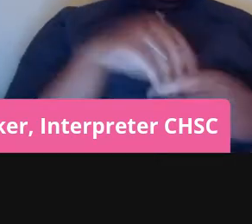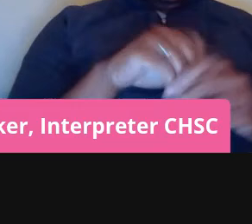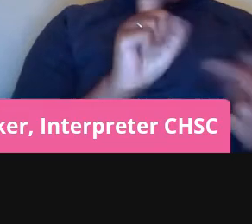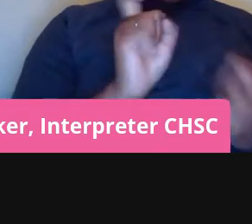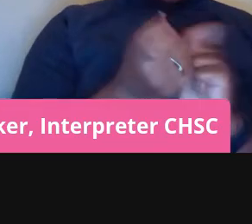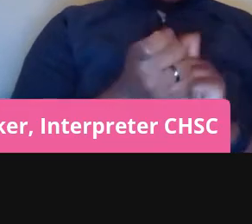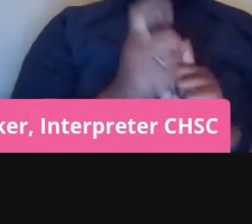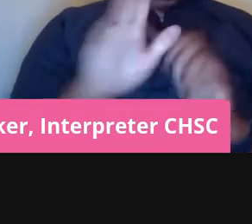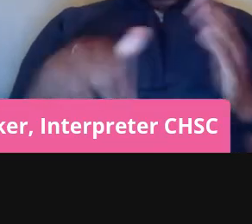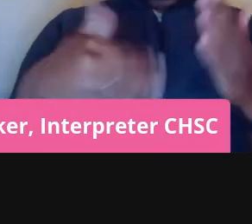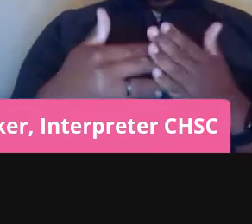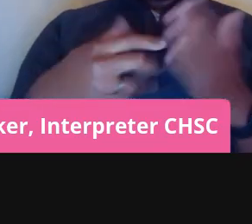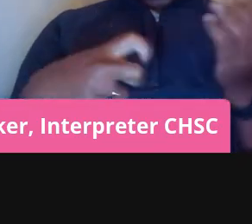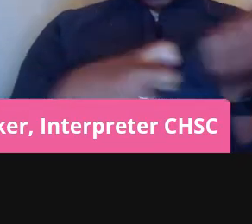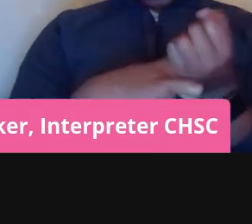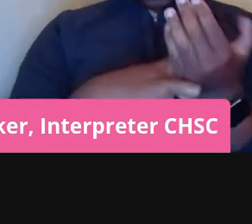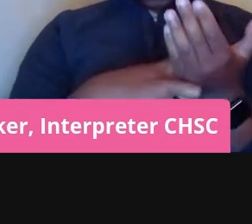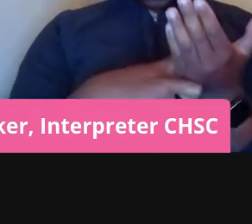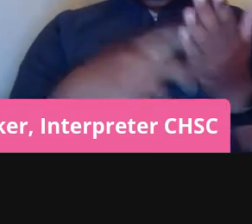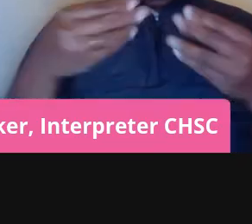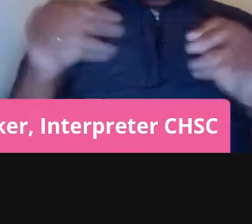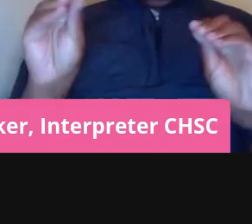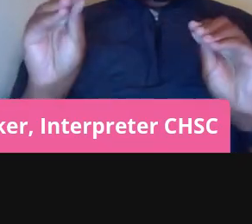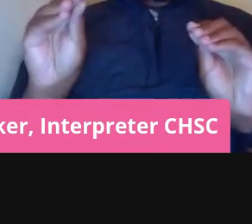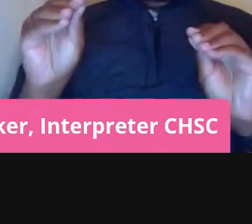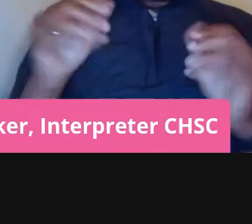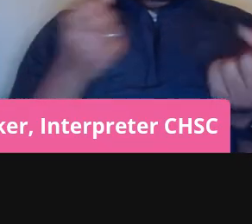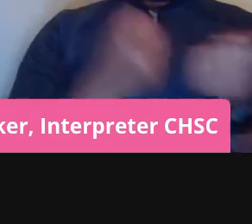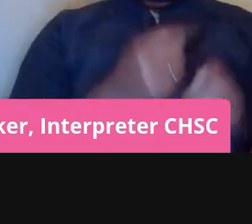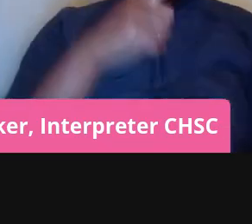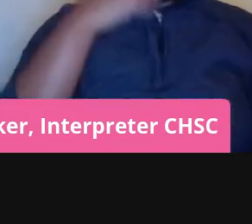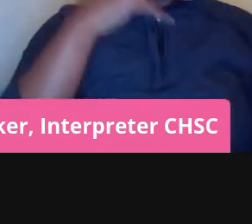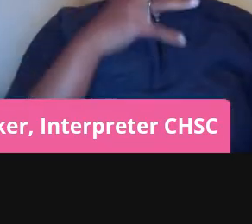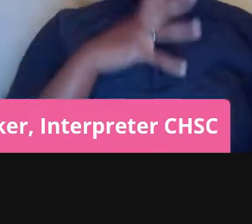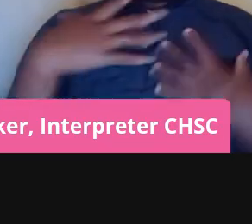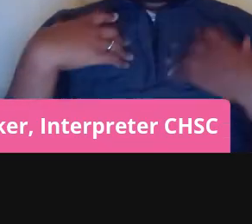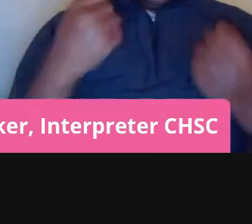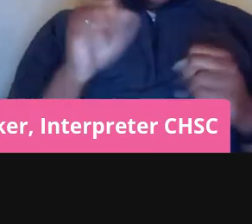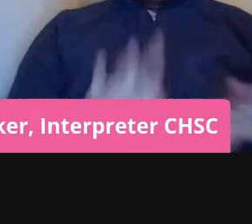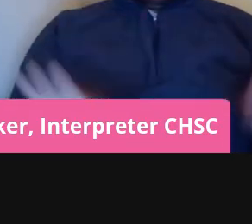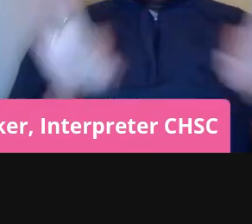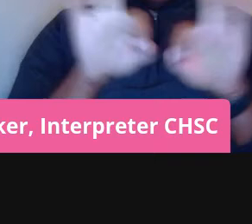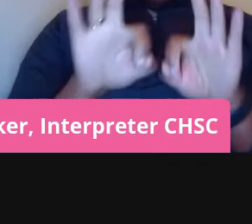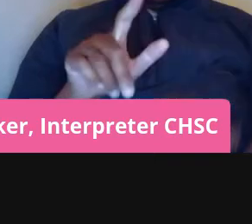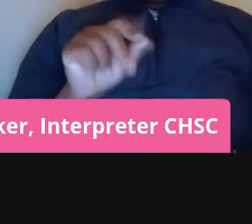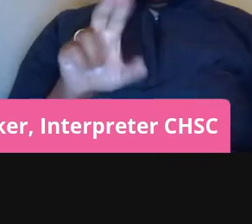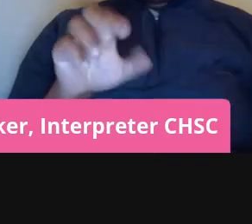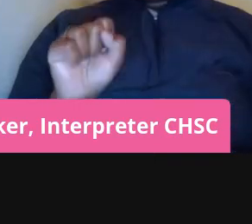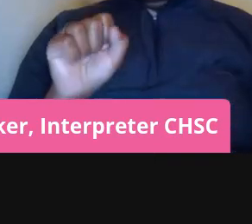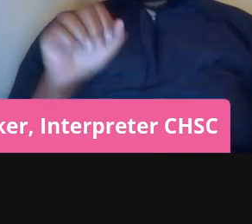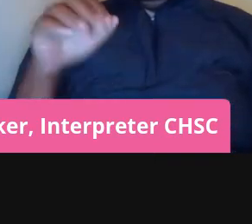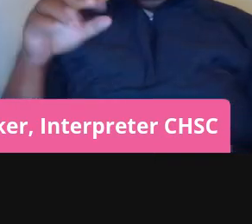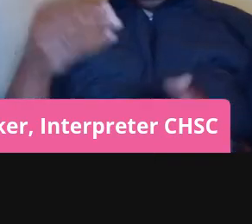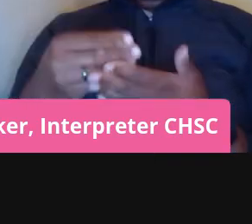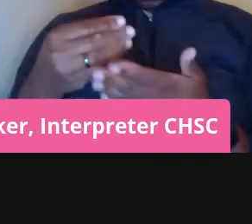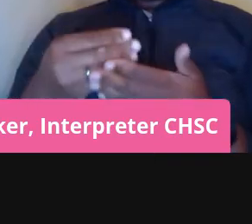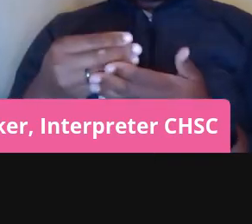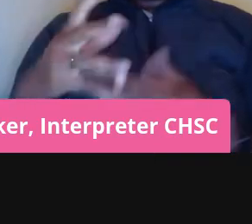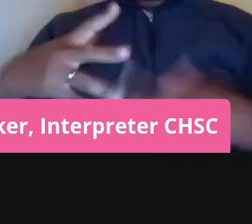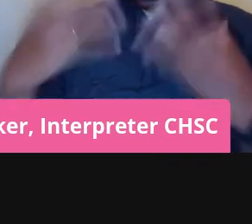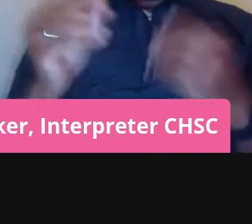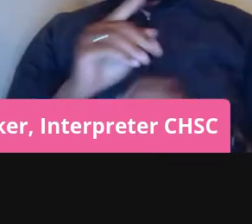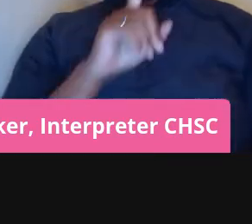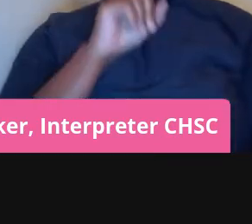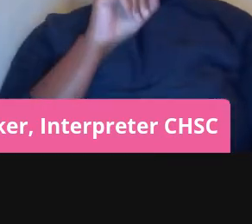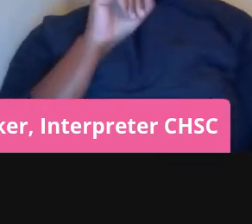support our three beneficiary organizations, Black Women's Health Imperative, the Lilith Fund, and No More Secrets. You can get all of the info